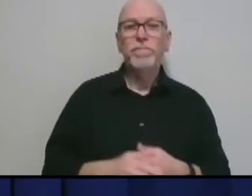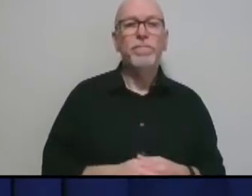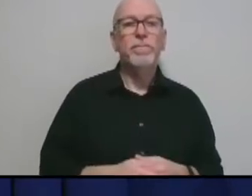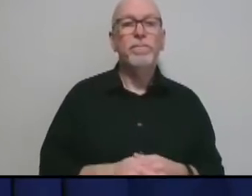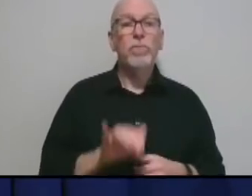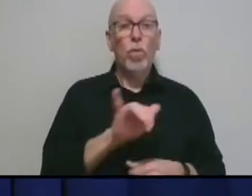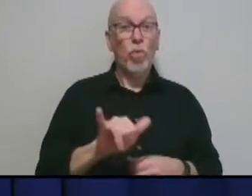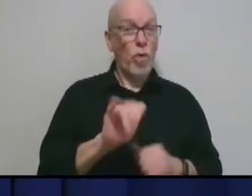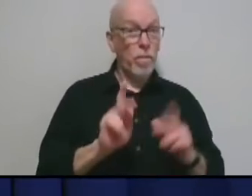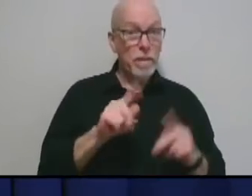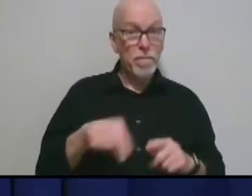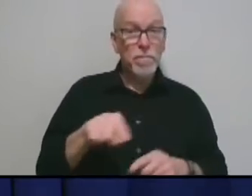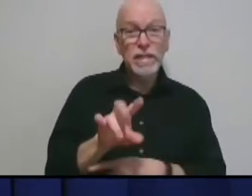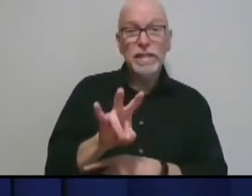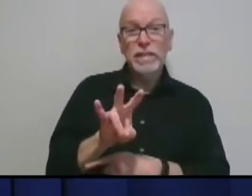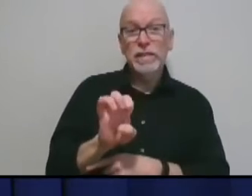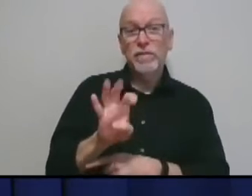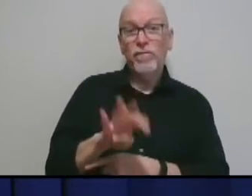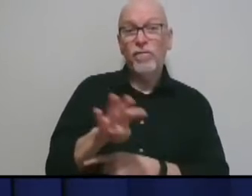individuals,